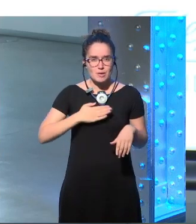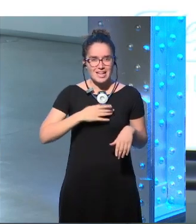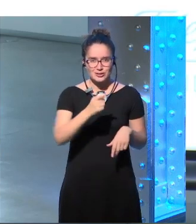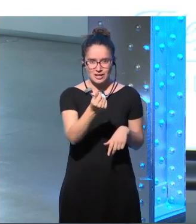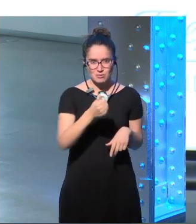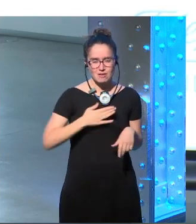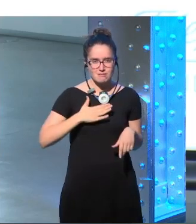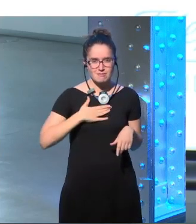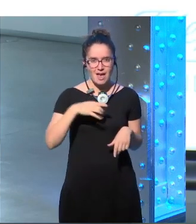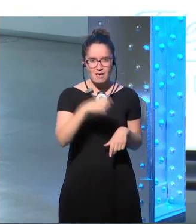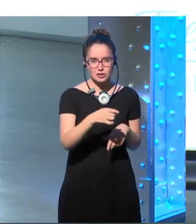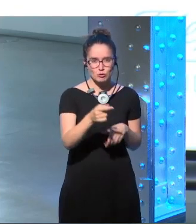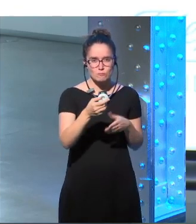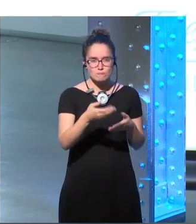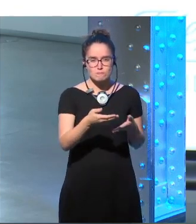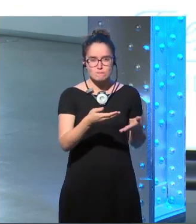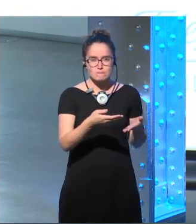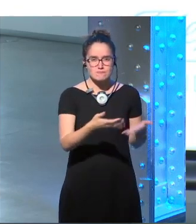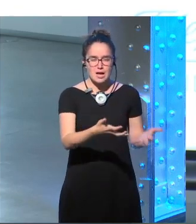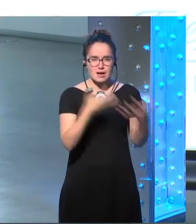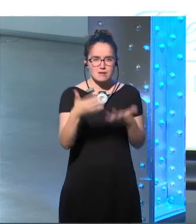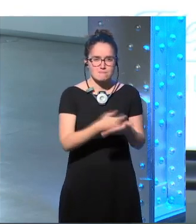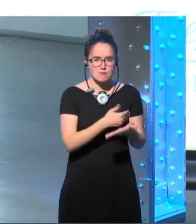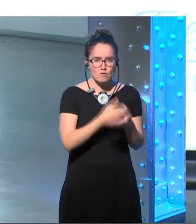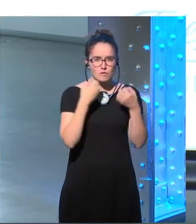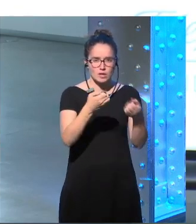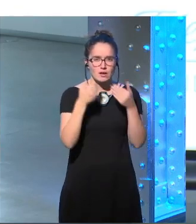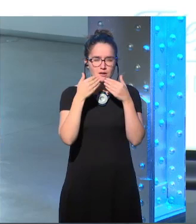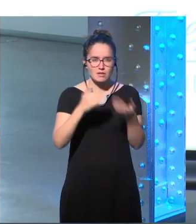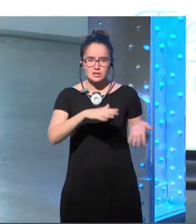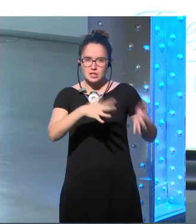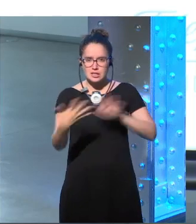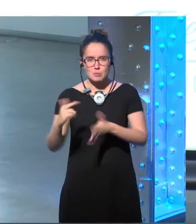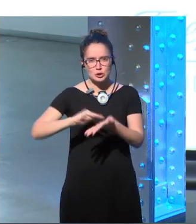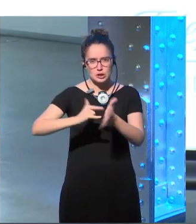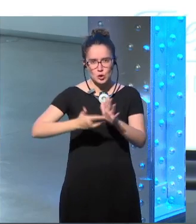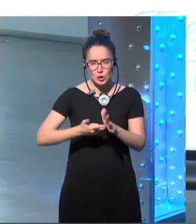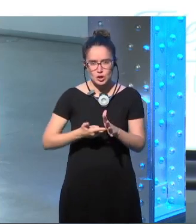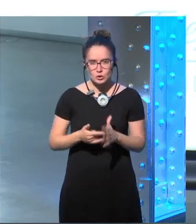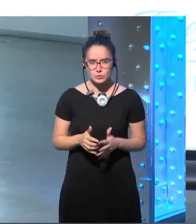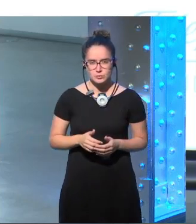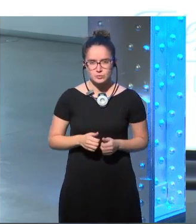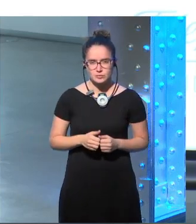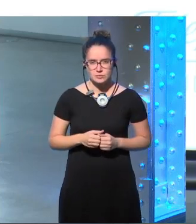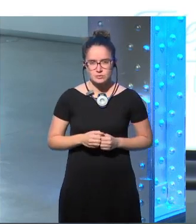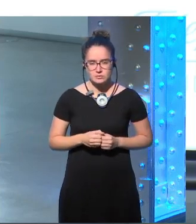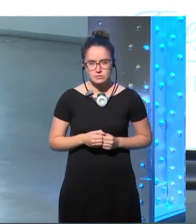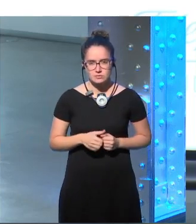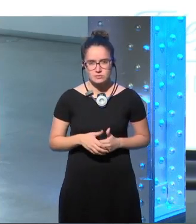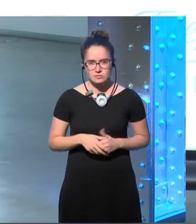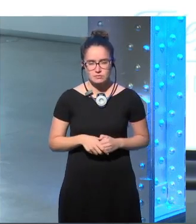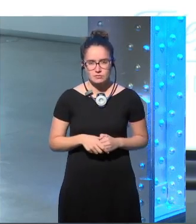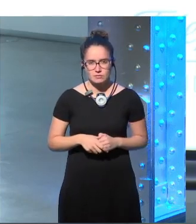progress. And I think this sort of growing polarization of society, as you like, has naturally